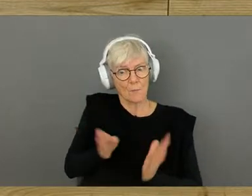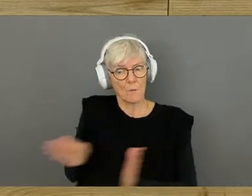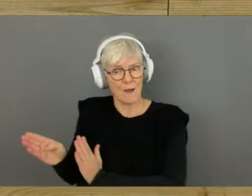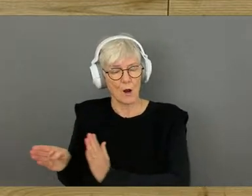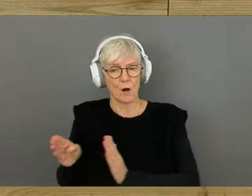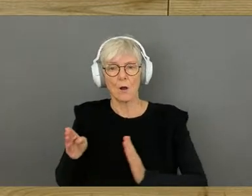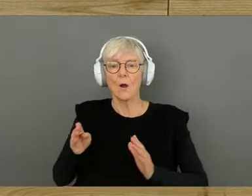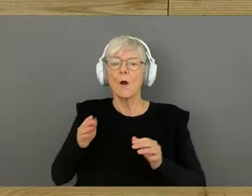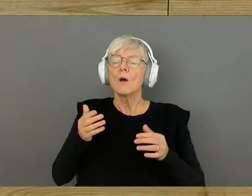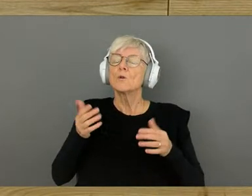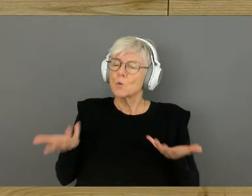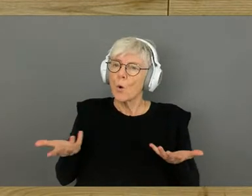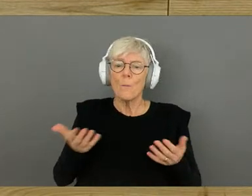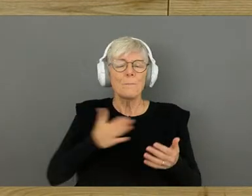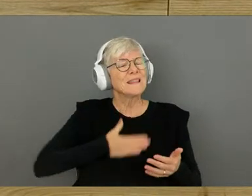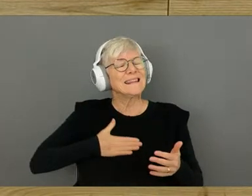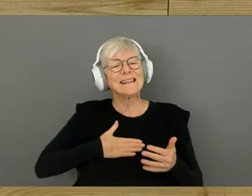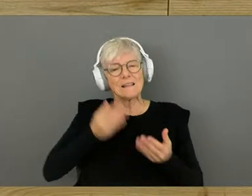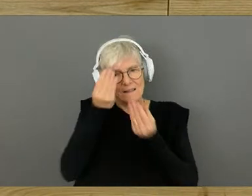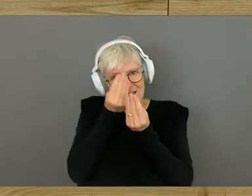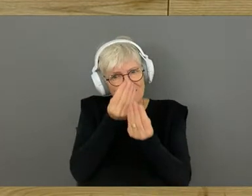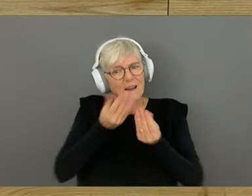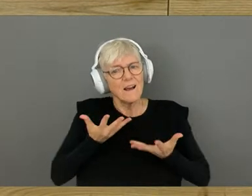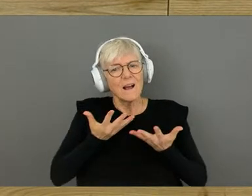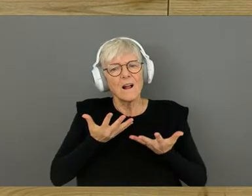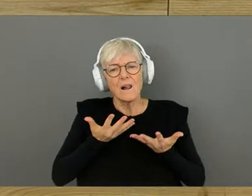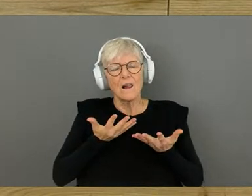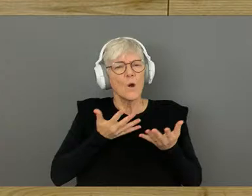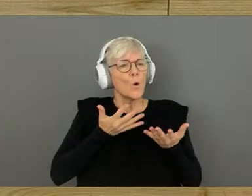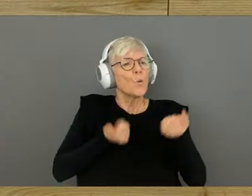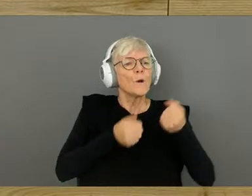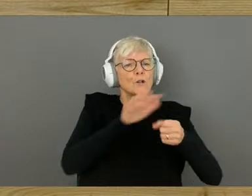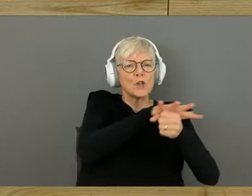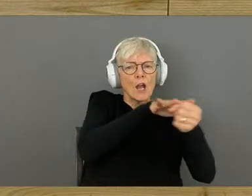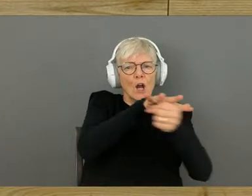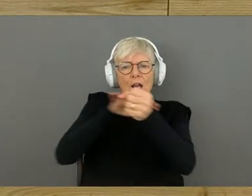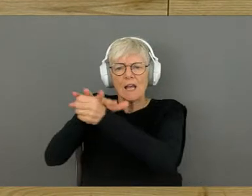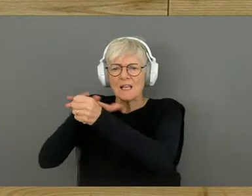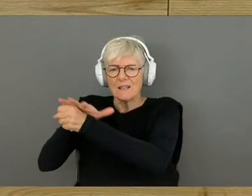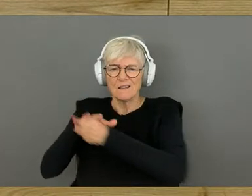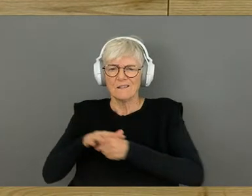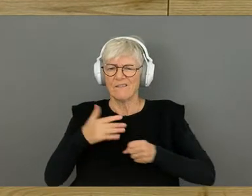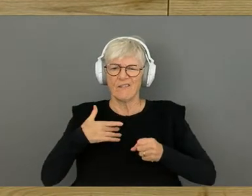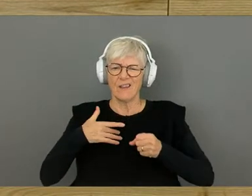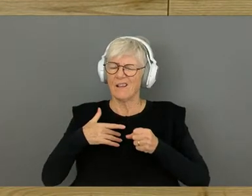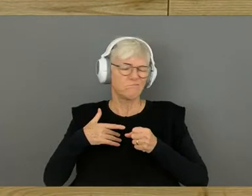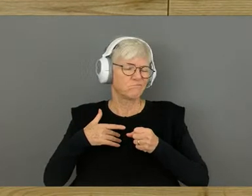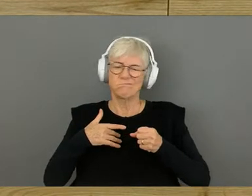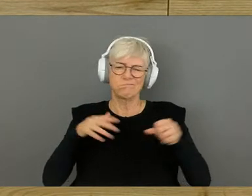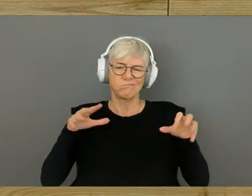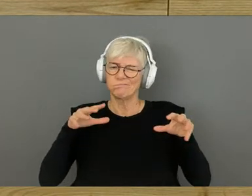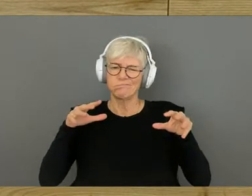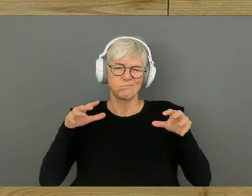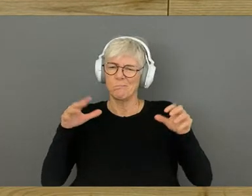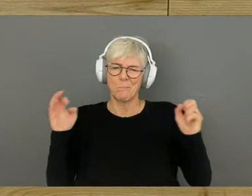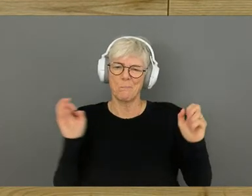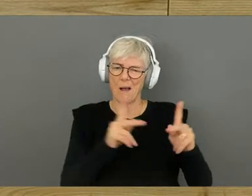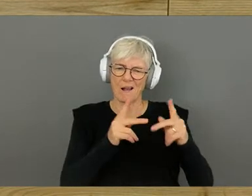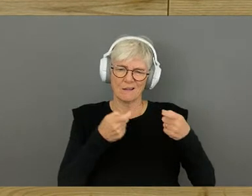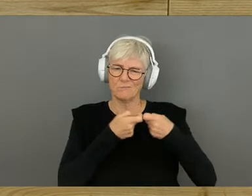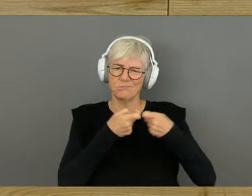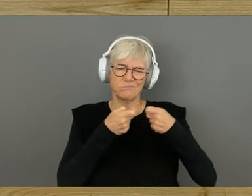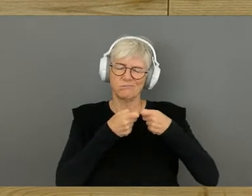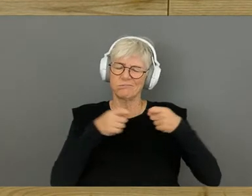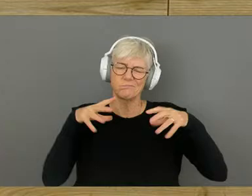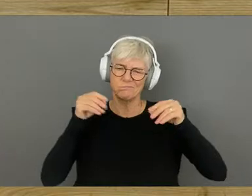areas are likely going to be longer. If you can be as transparent as possible.